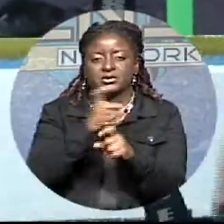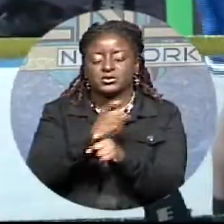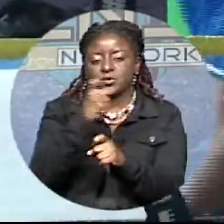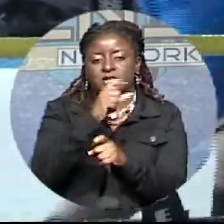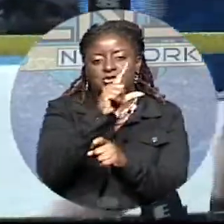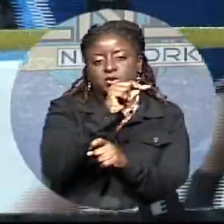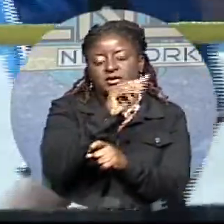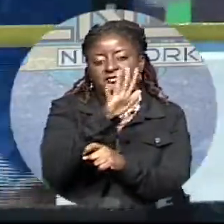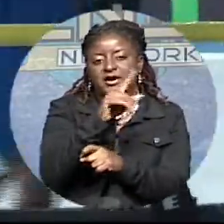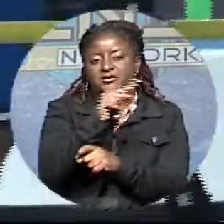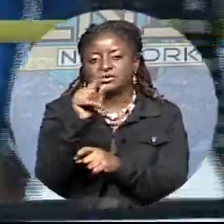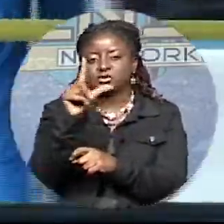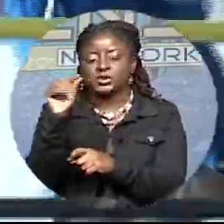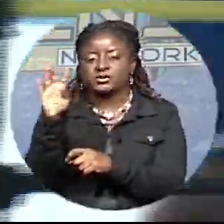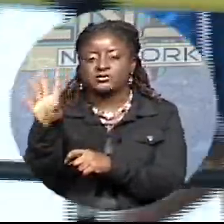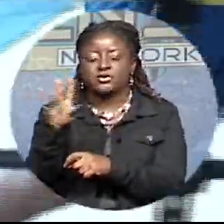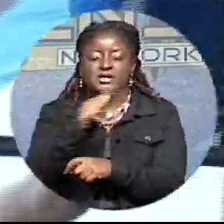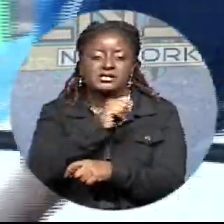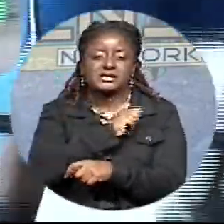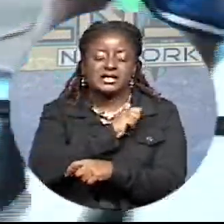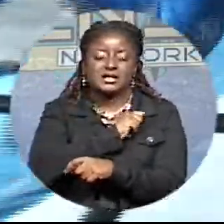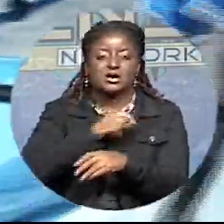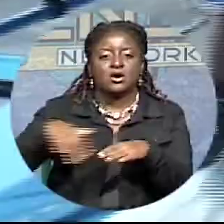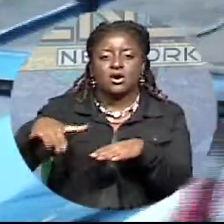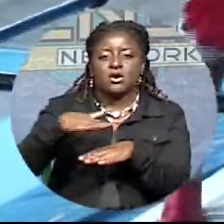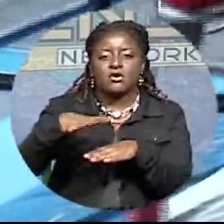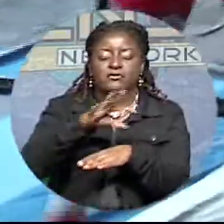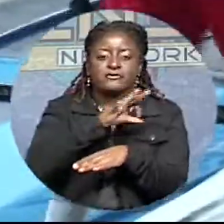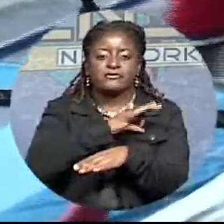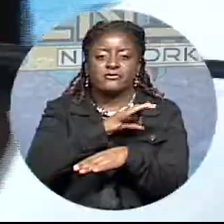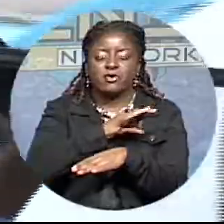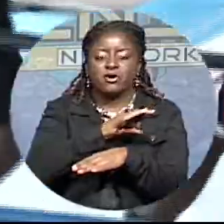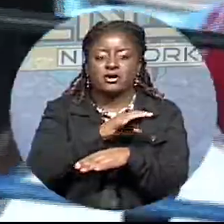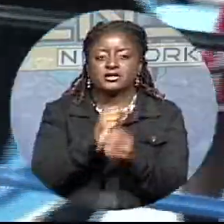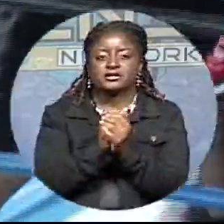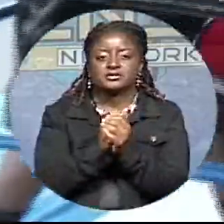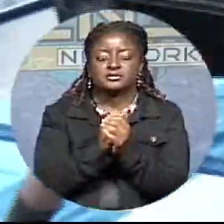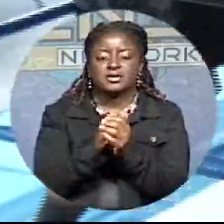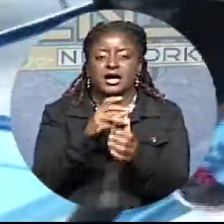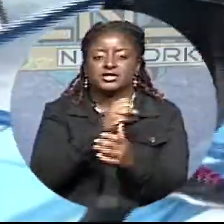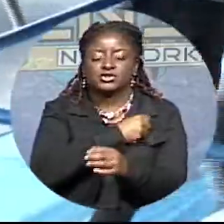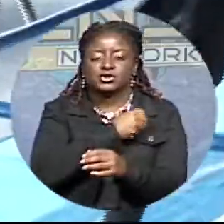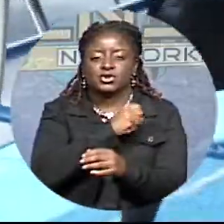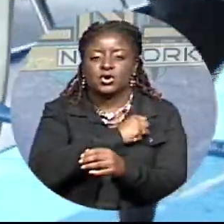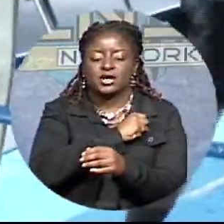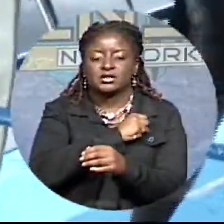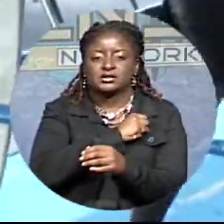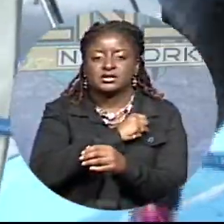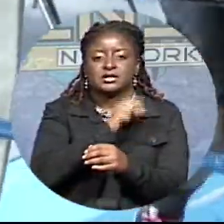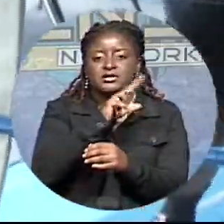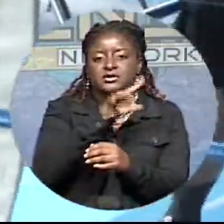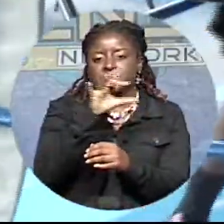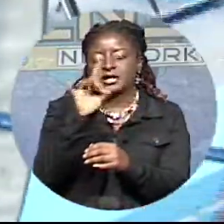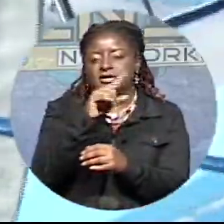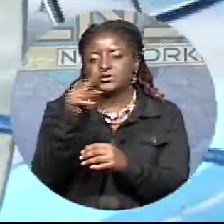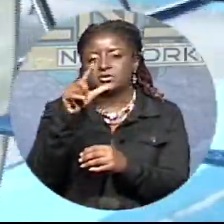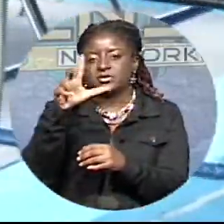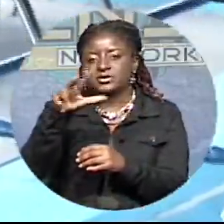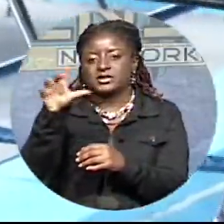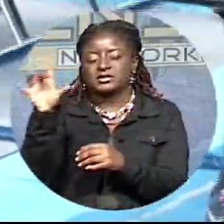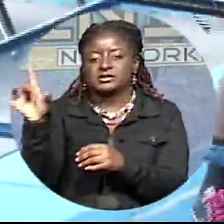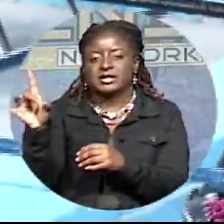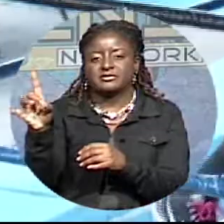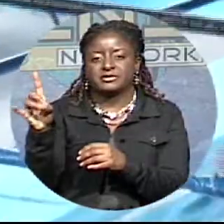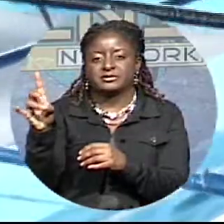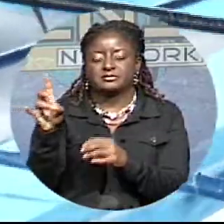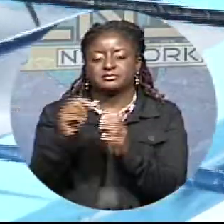25-24. Donovan Taylor won both of his bouts over Emmanuel Ford and Kendrick Short, 38-37 and 27-20. Marvin Burrows, he scored a